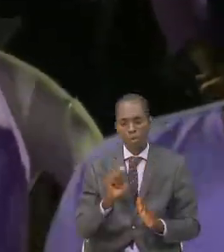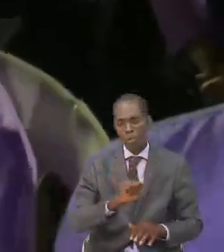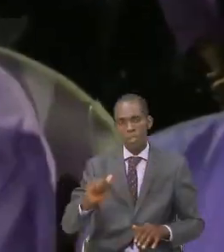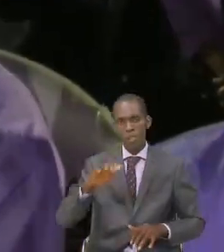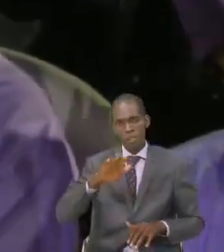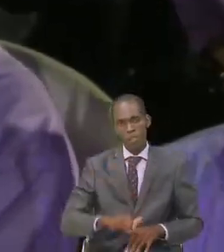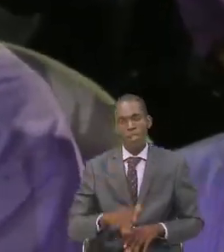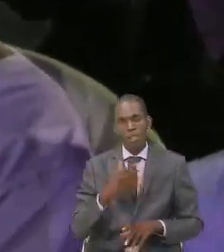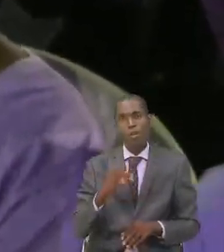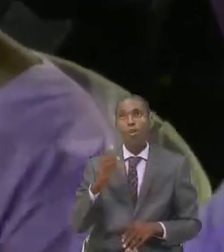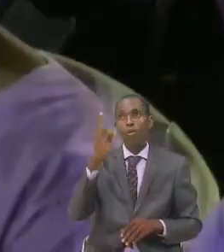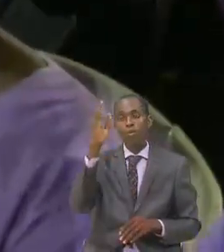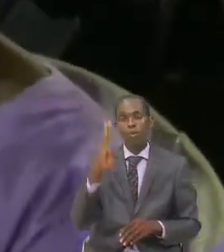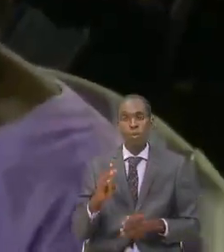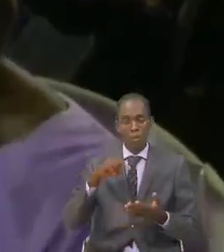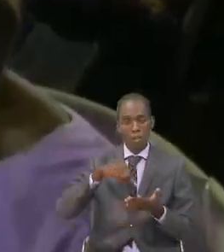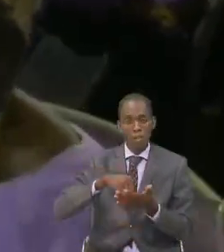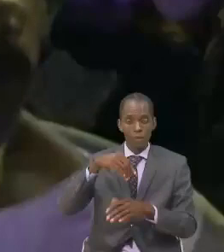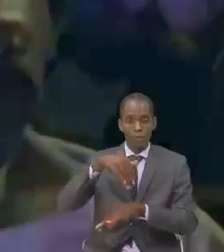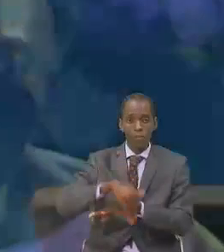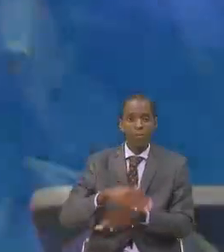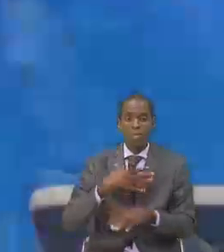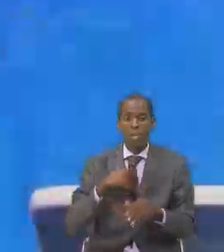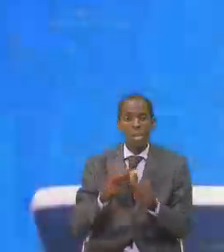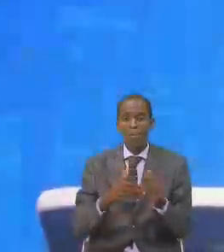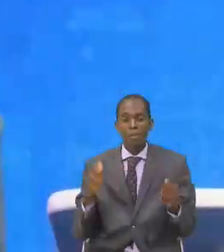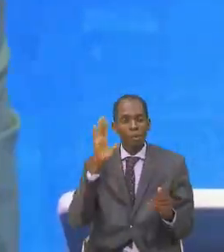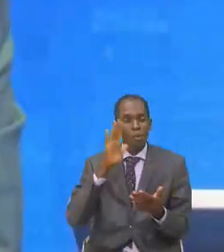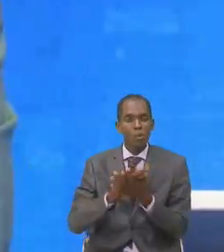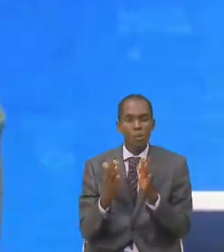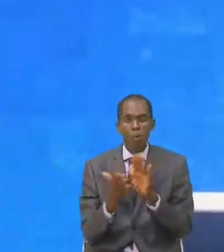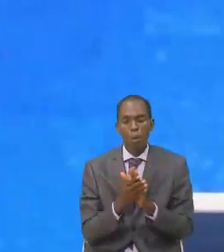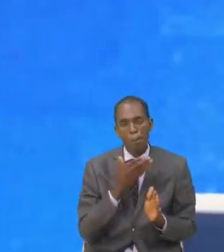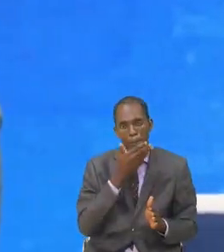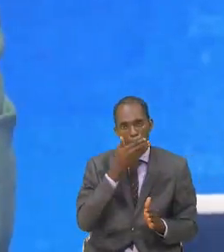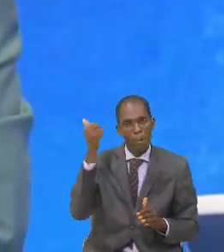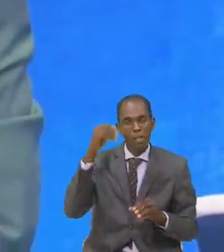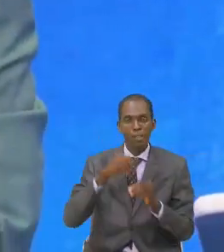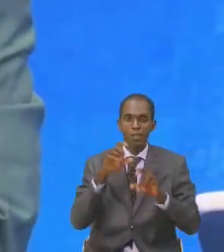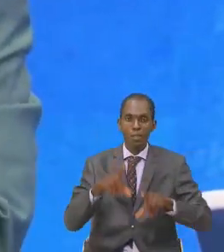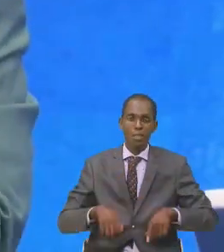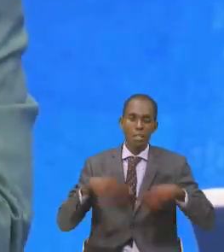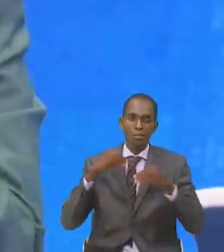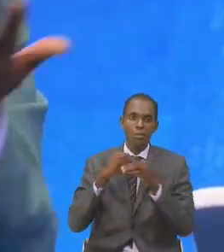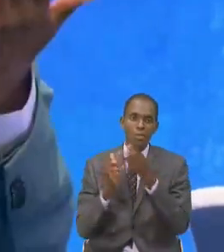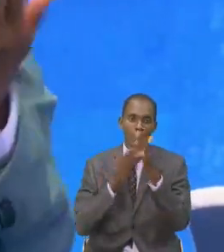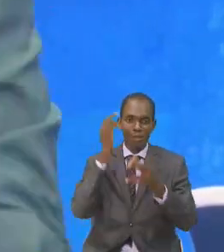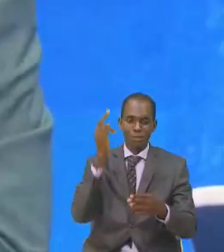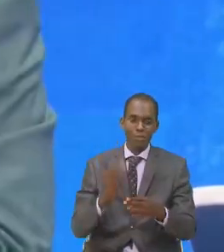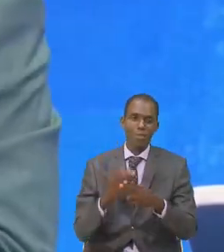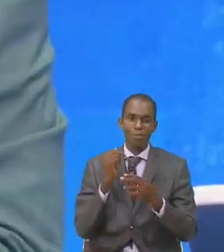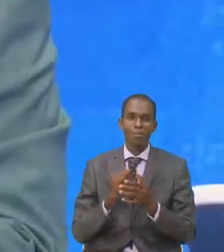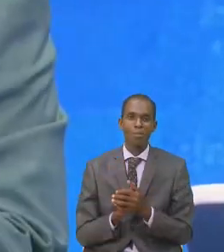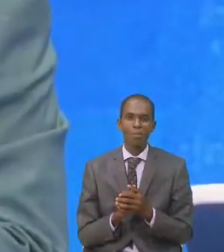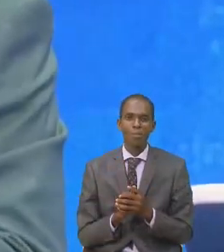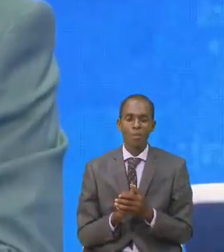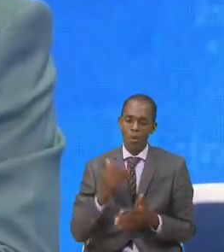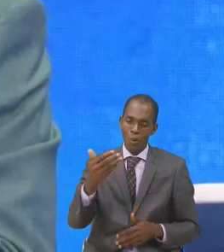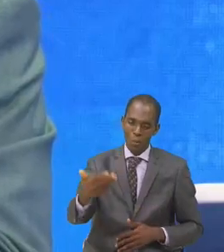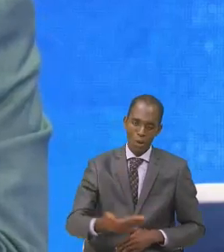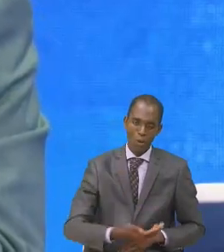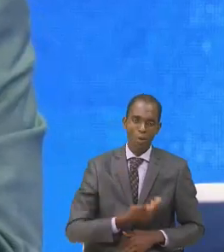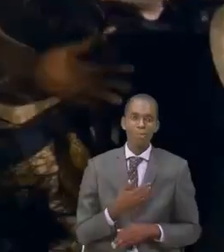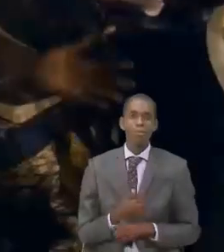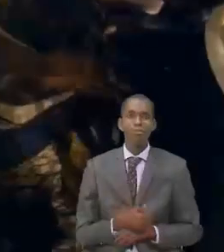That's my child. You become a child of God tonight, and everything will turn for the better in your life